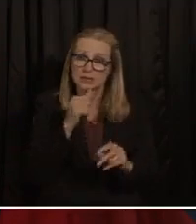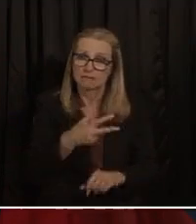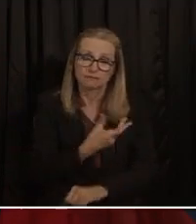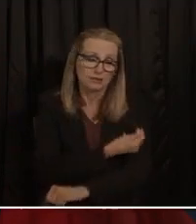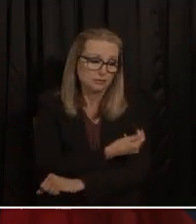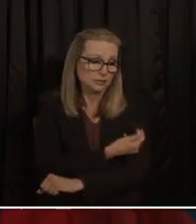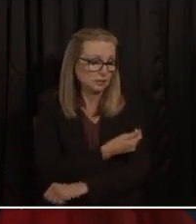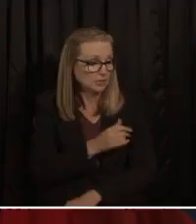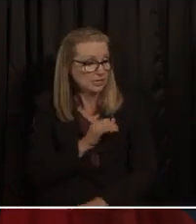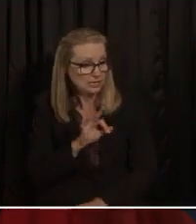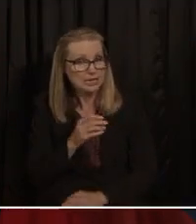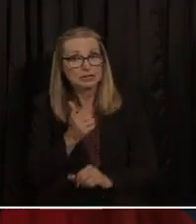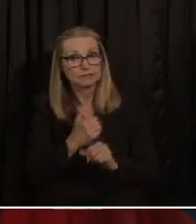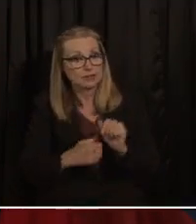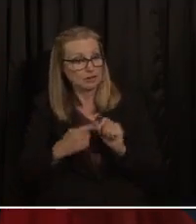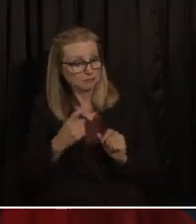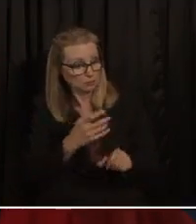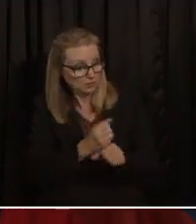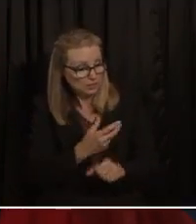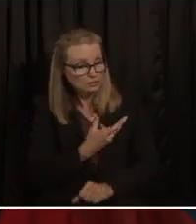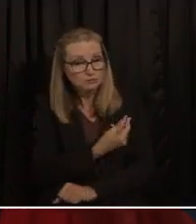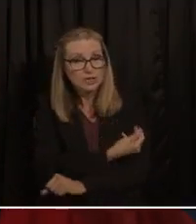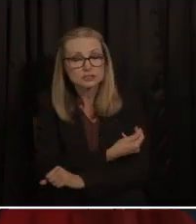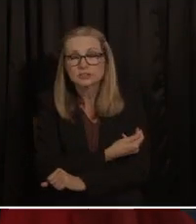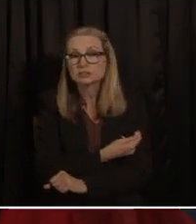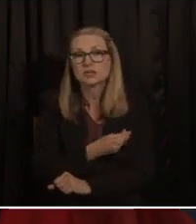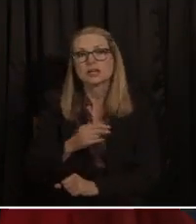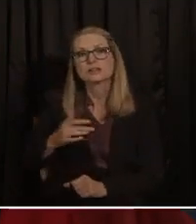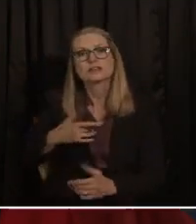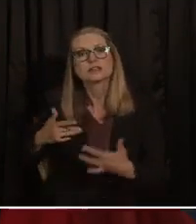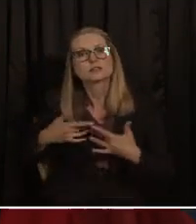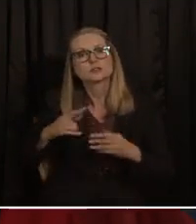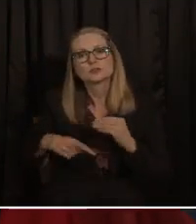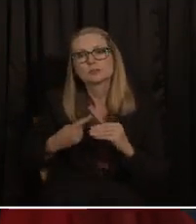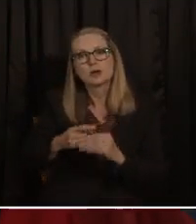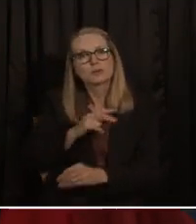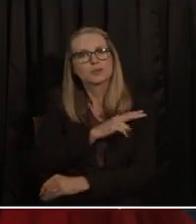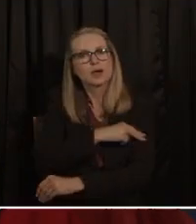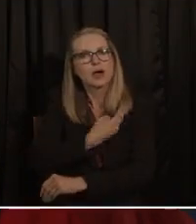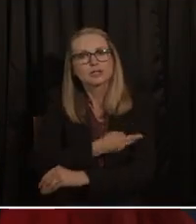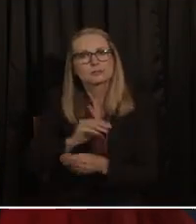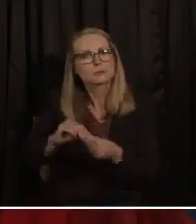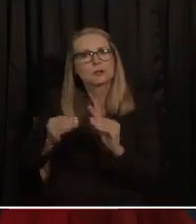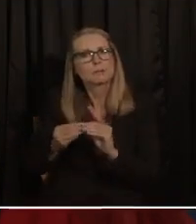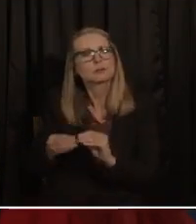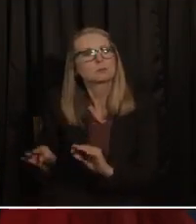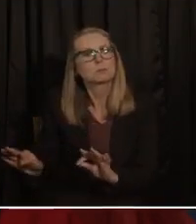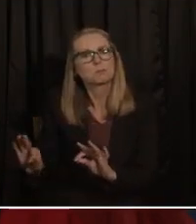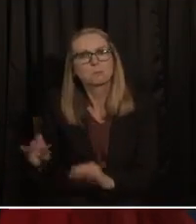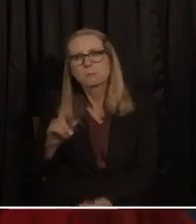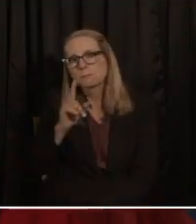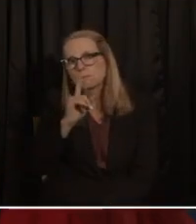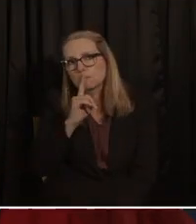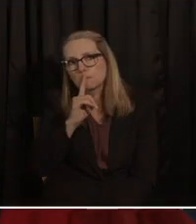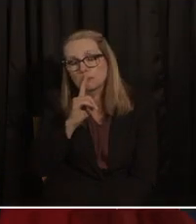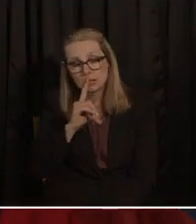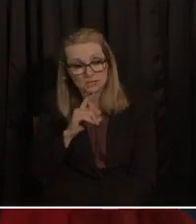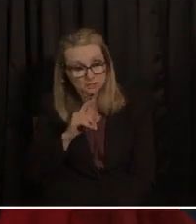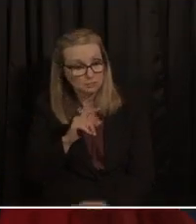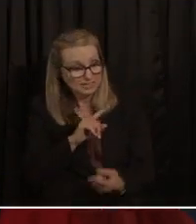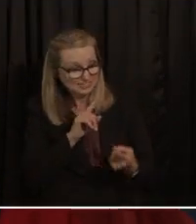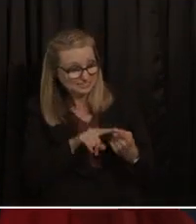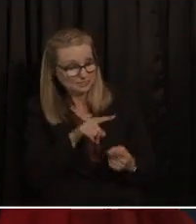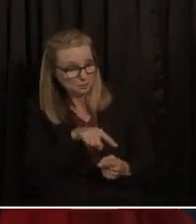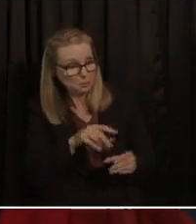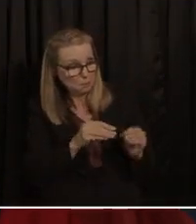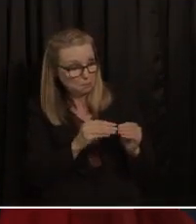be concerns about hospital capacity or anything else. But until that point where more folks get vaccinated, we are still in the